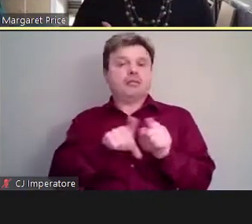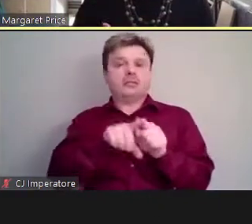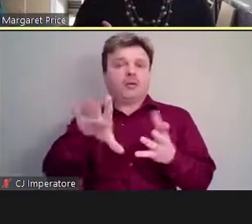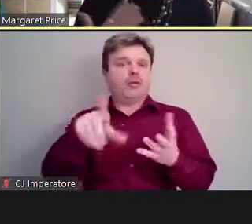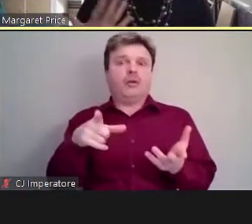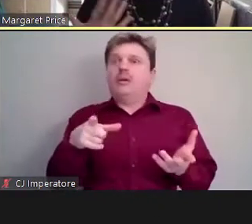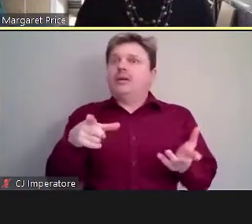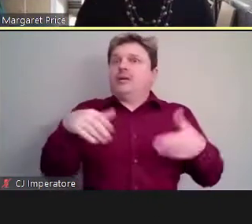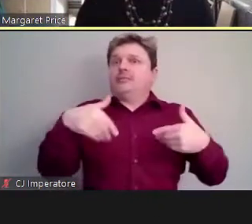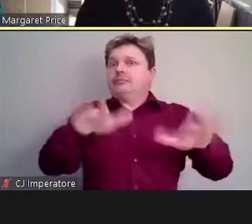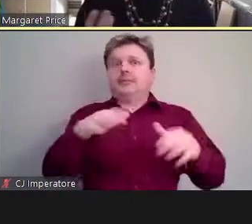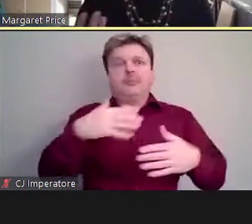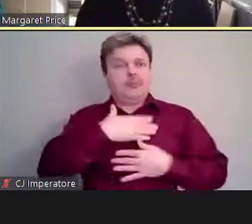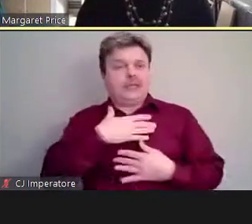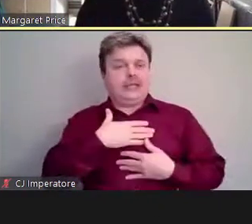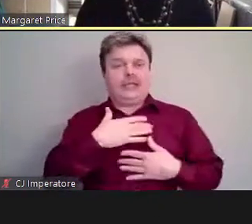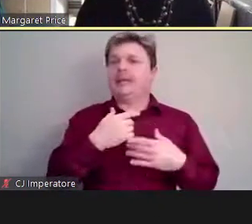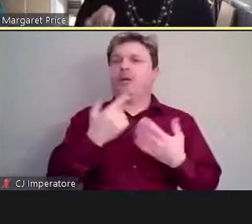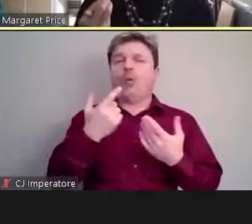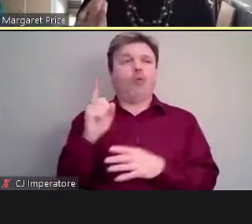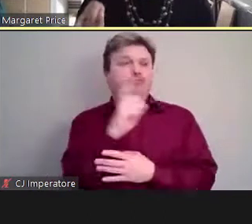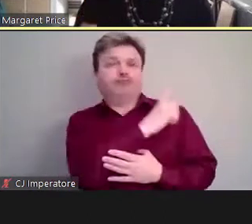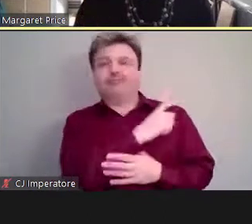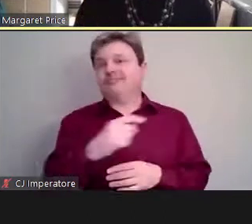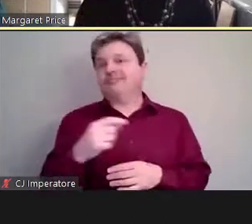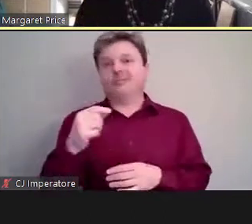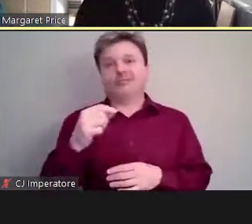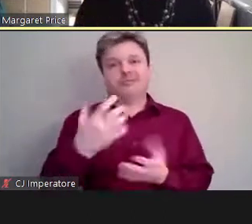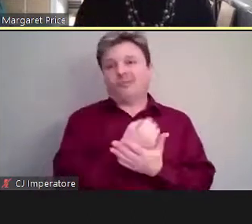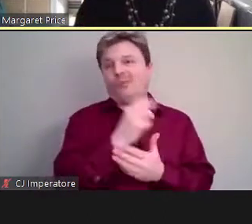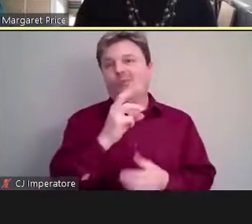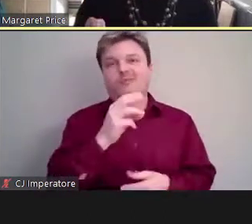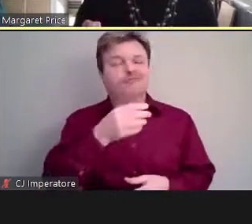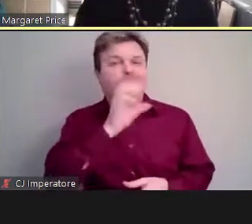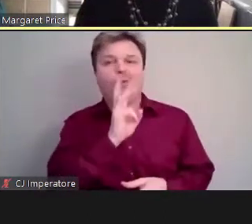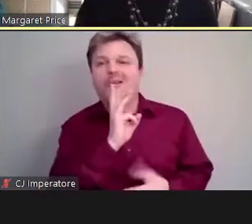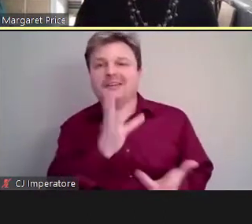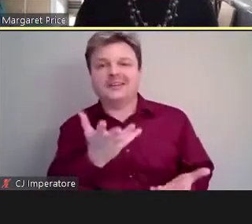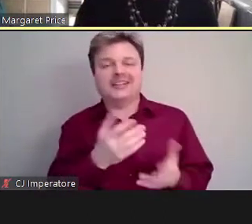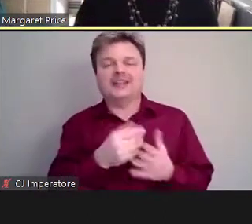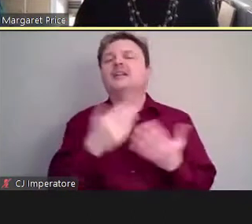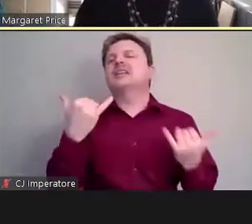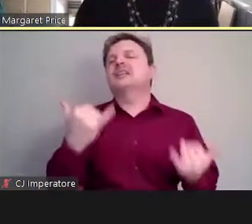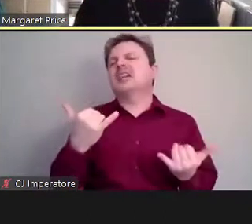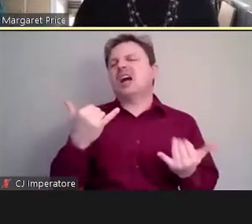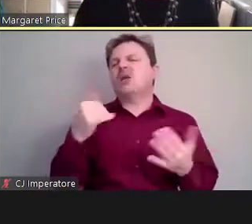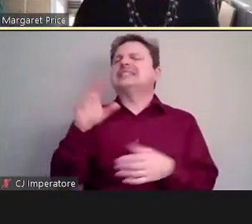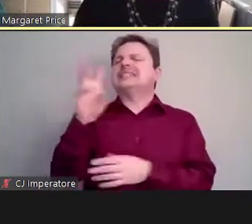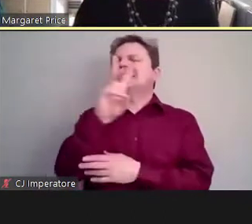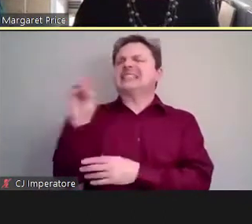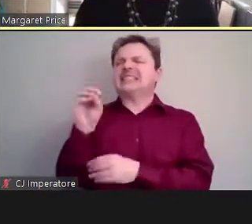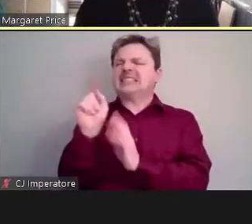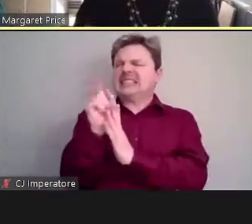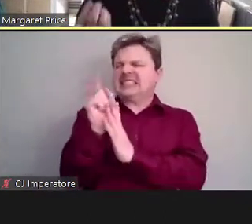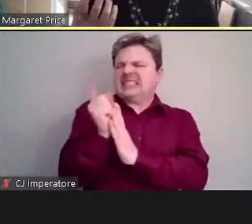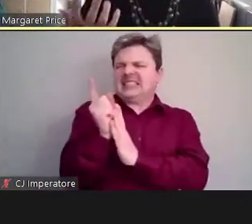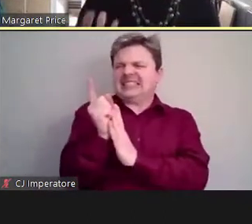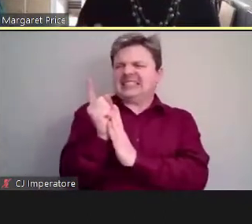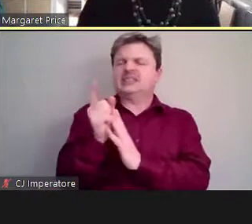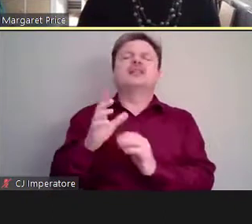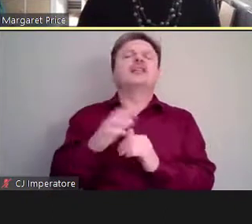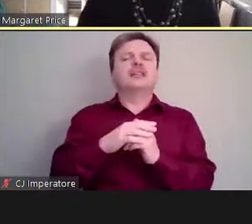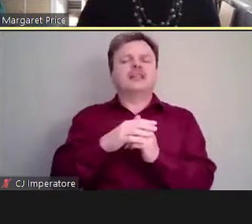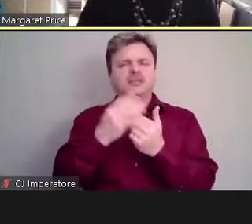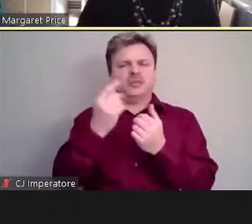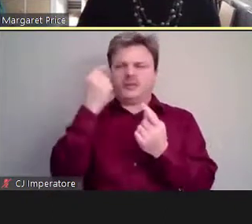breathe, or again, get more water, whatever you like. We're just going to take 60 seconds to reflect in your preferred way on this question.